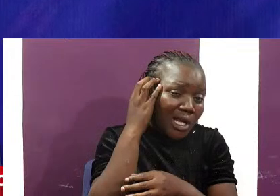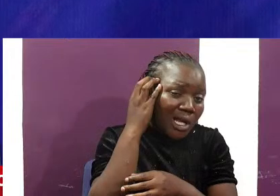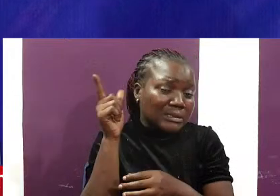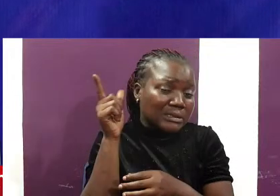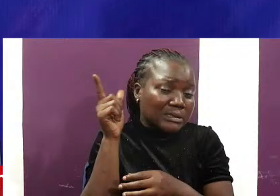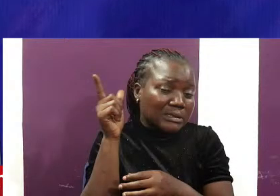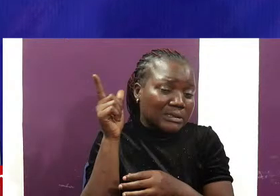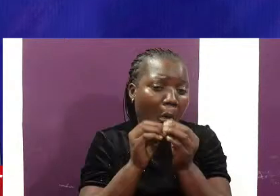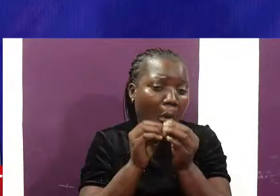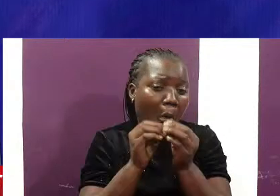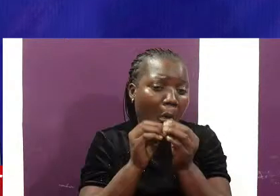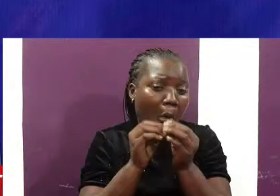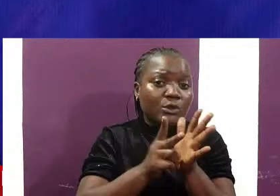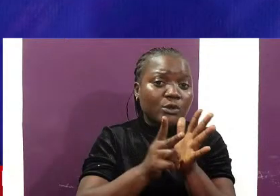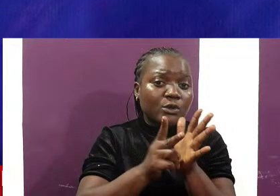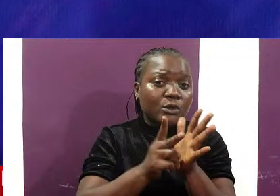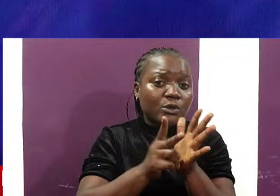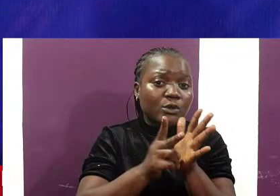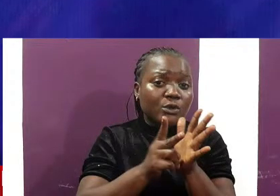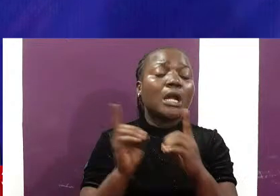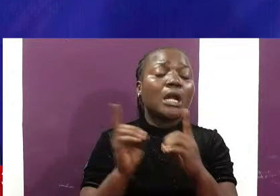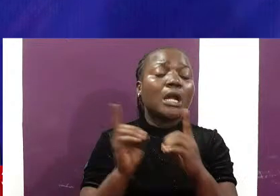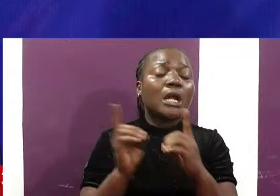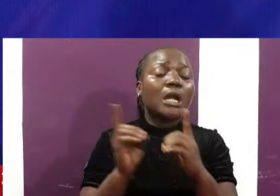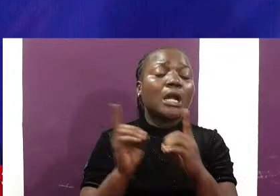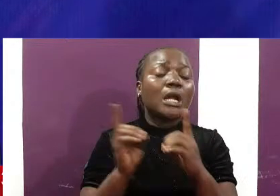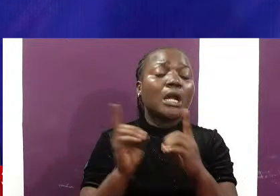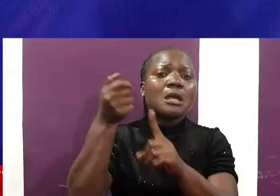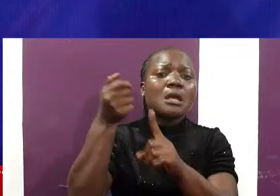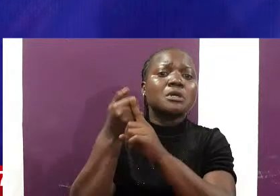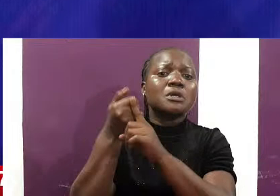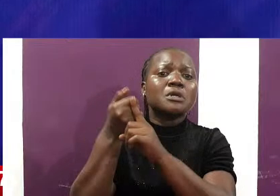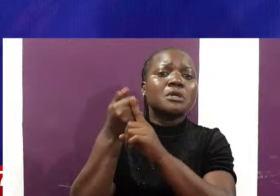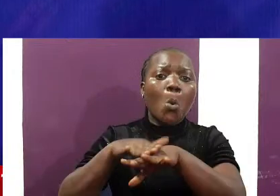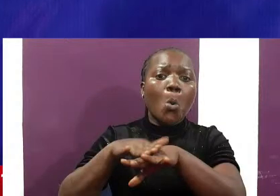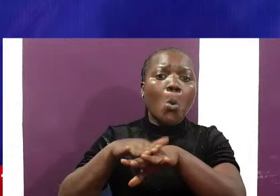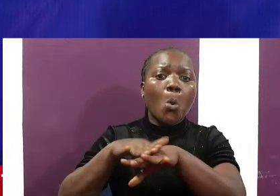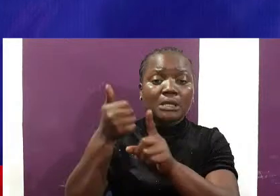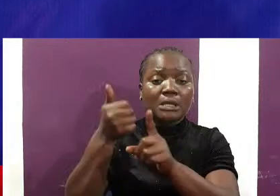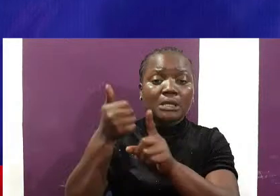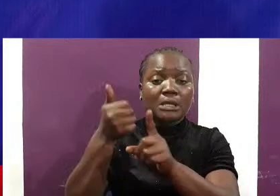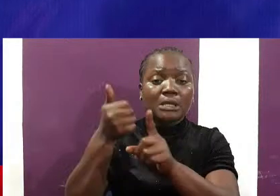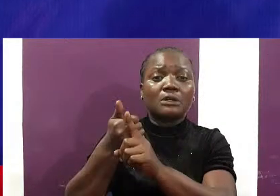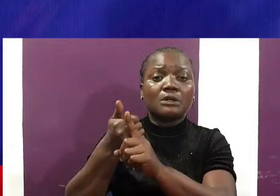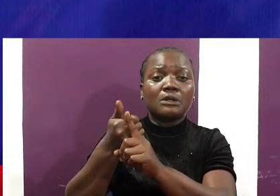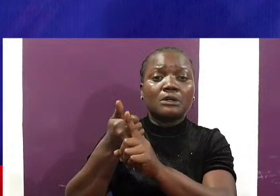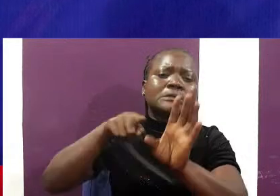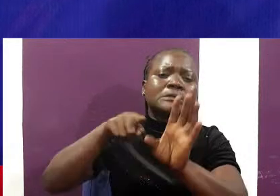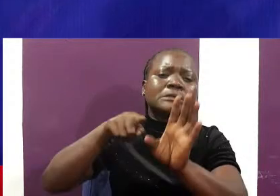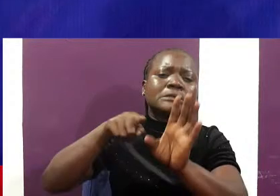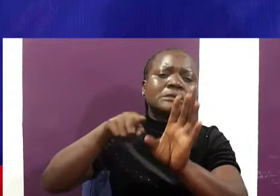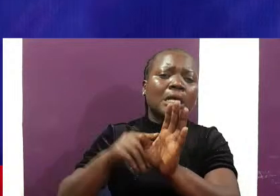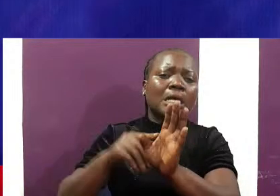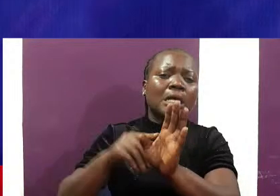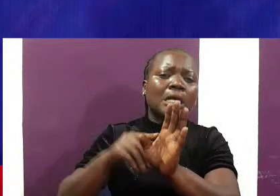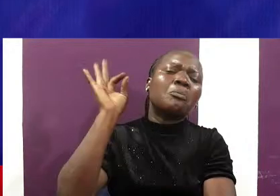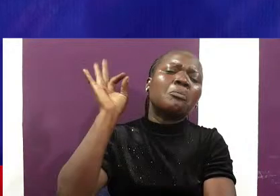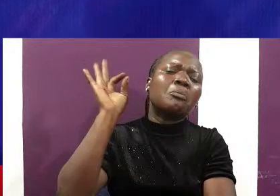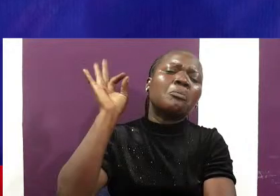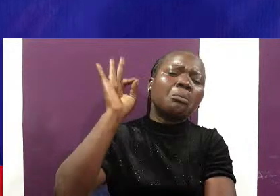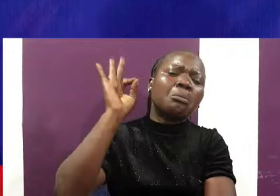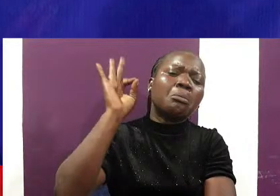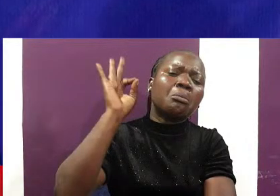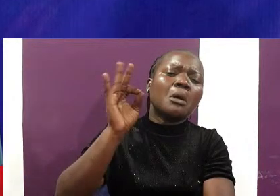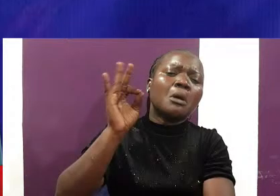network asama omota ka pa ne say he started preaching at age 9 oni mfie nkron na o sha say